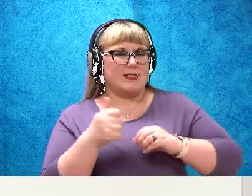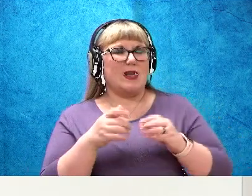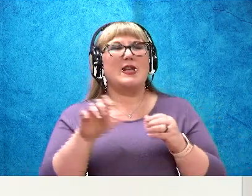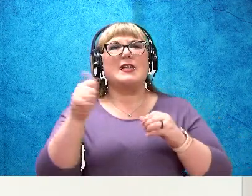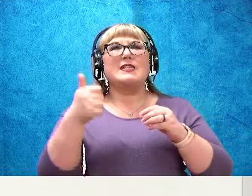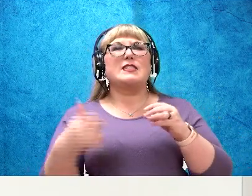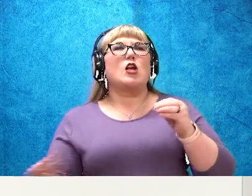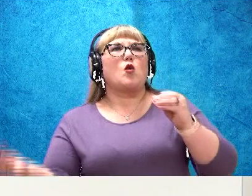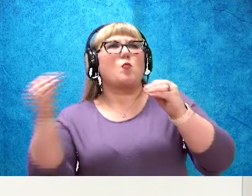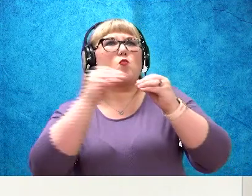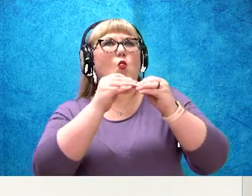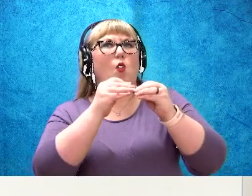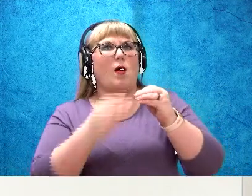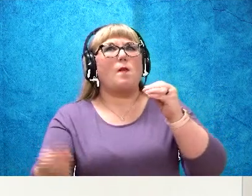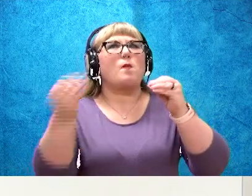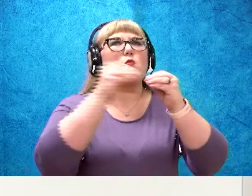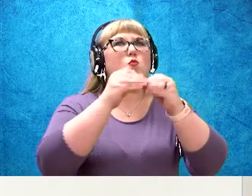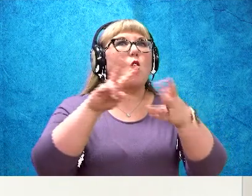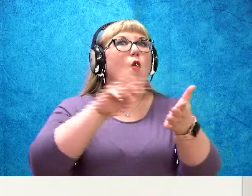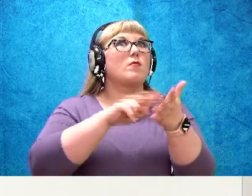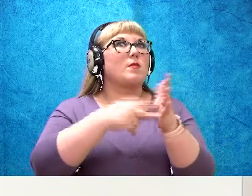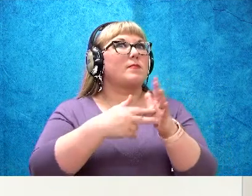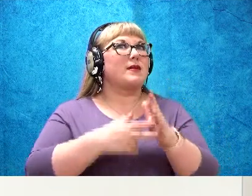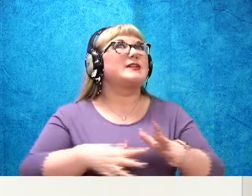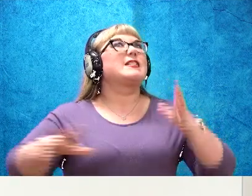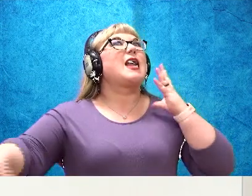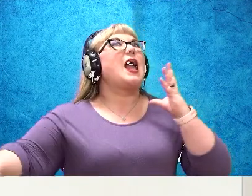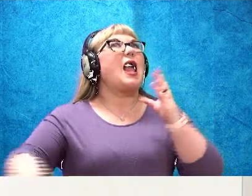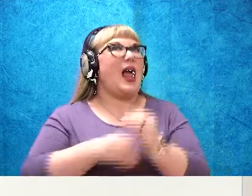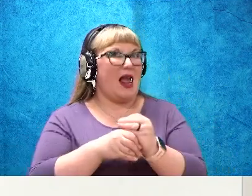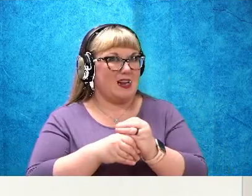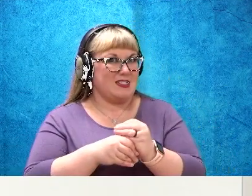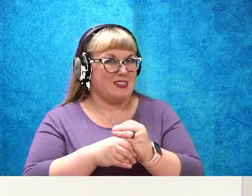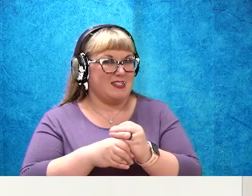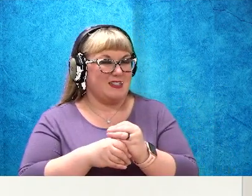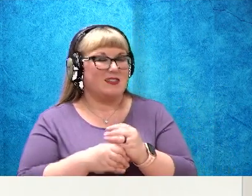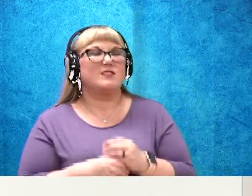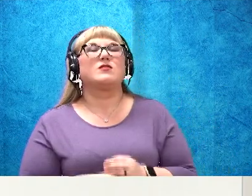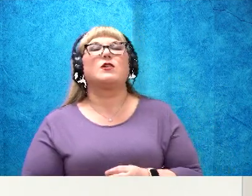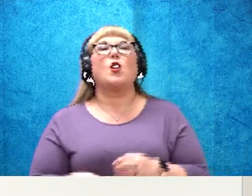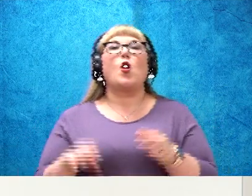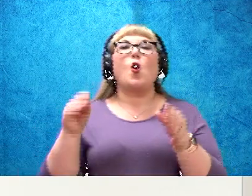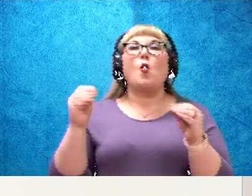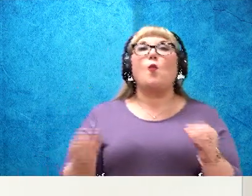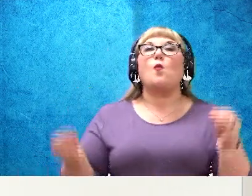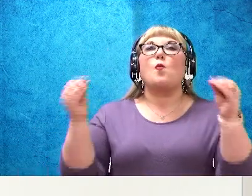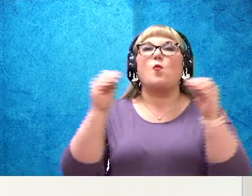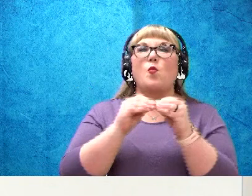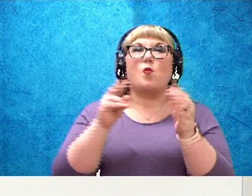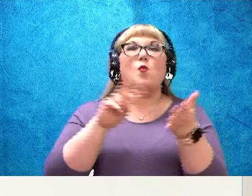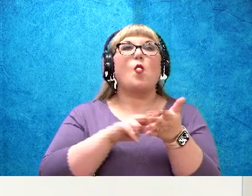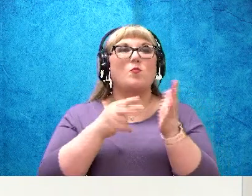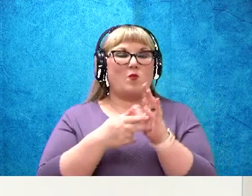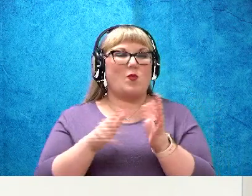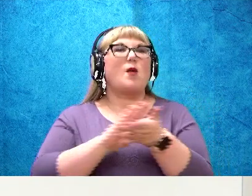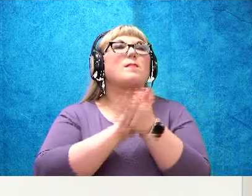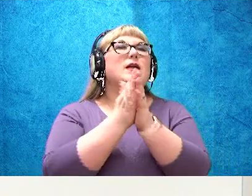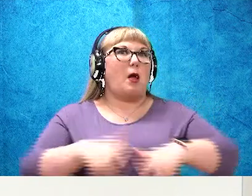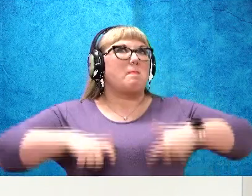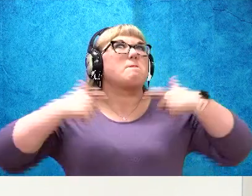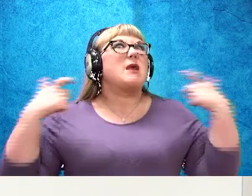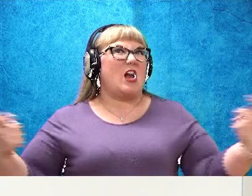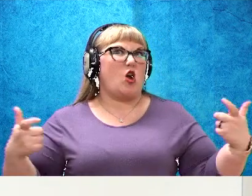word more means to get bigger or to get smaller. It means to get